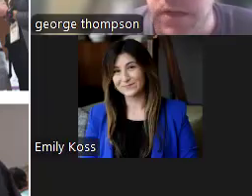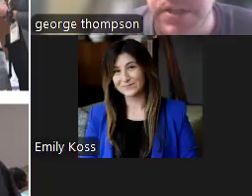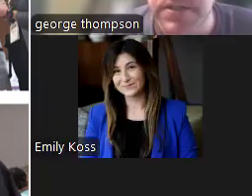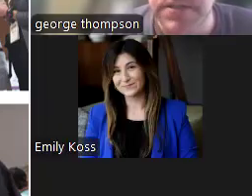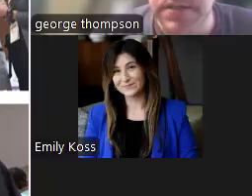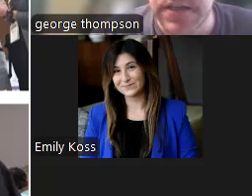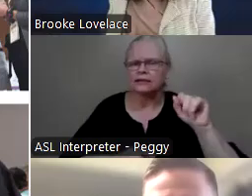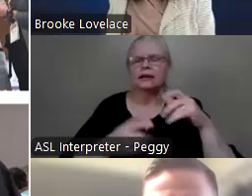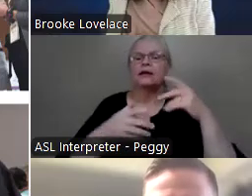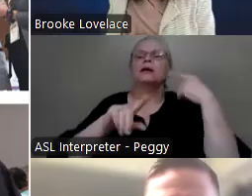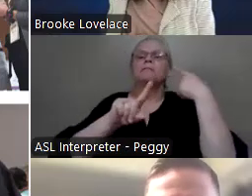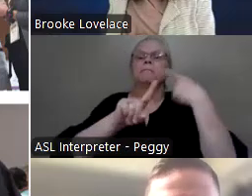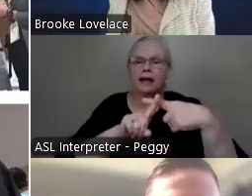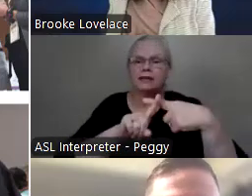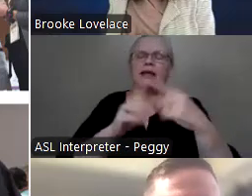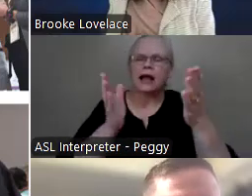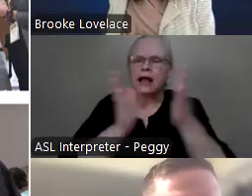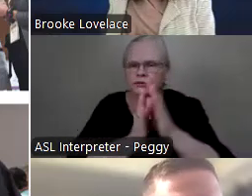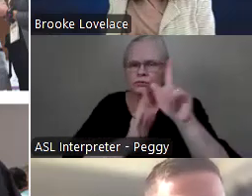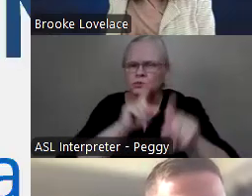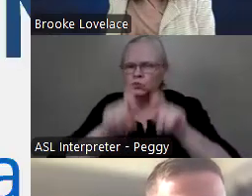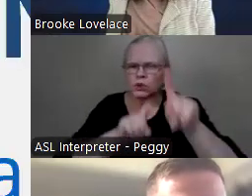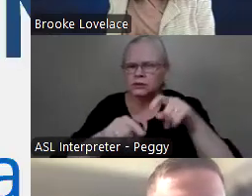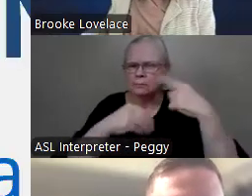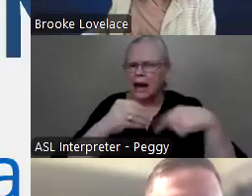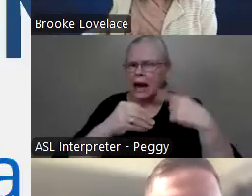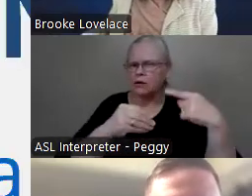answer questions that you might have about the plan.